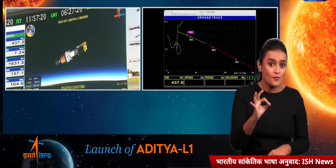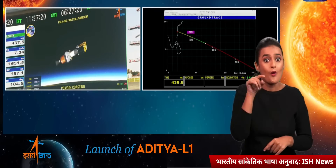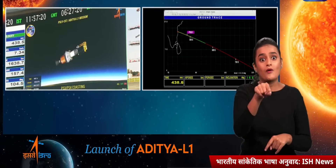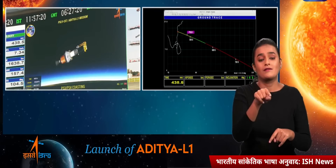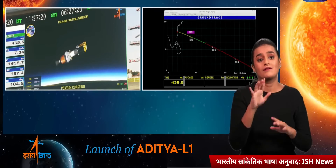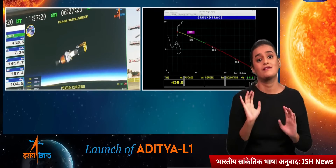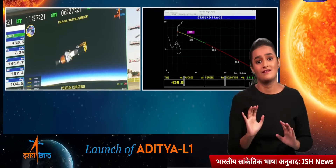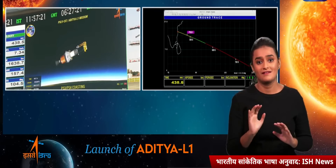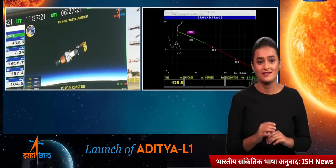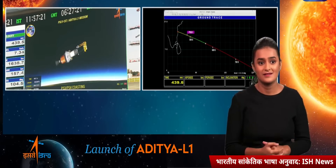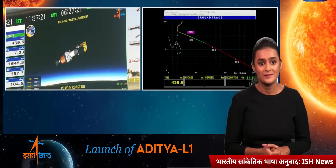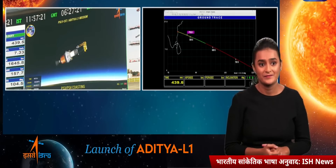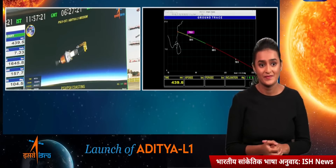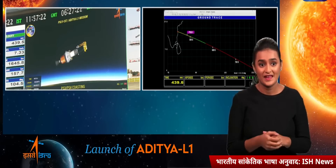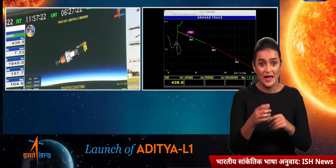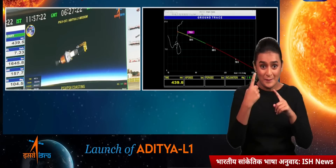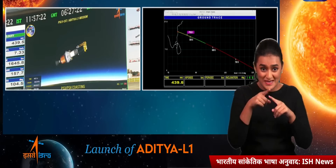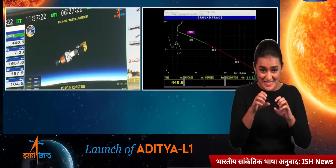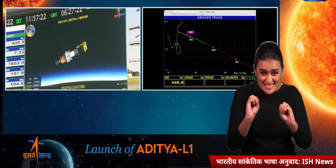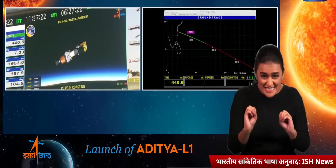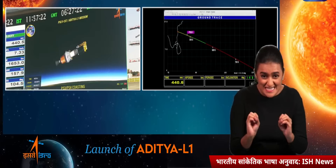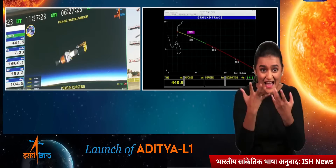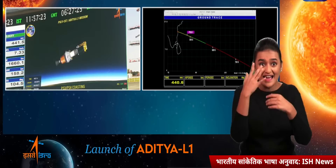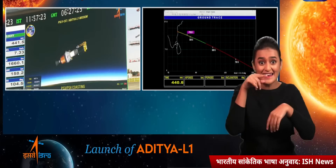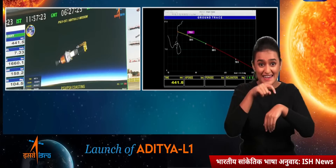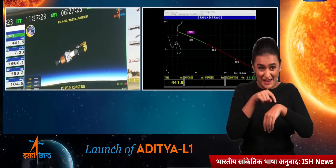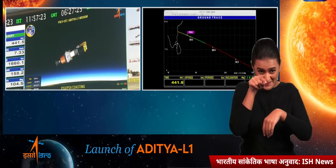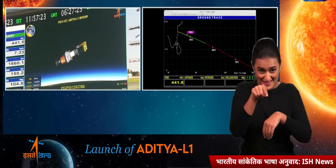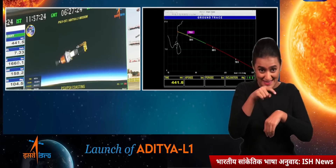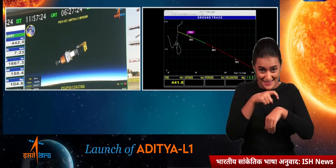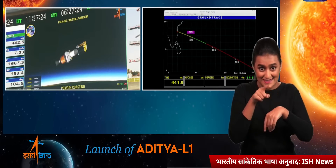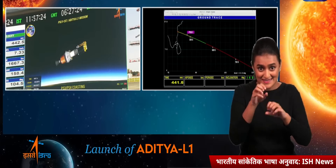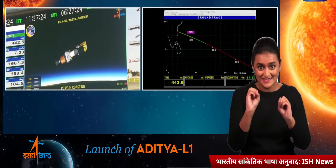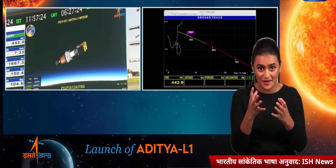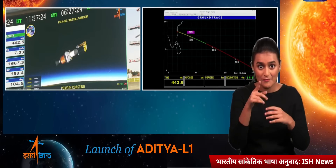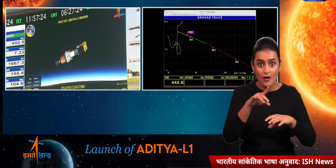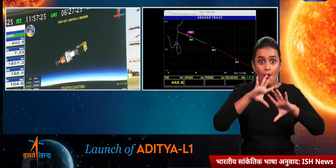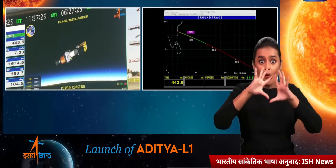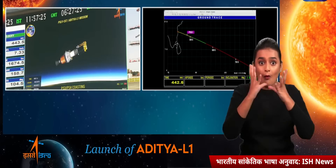commencement and duration of PS4 burns enable achieving this orbital parameter.